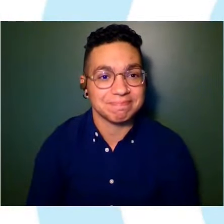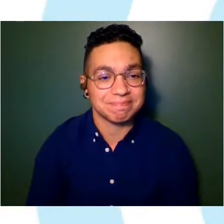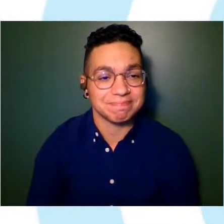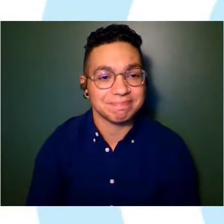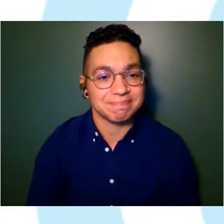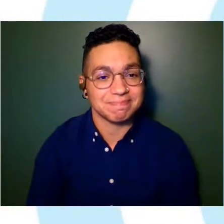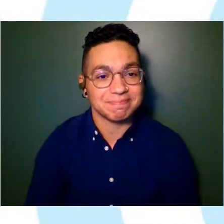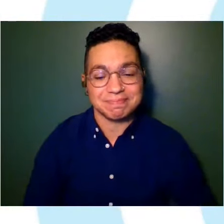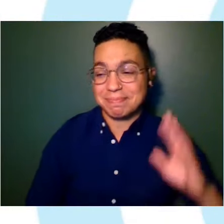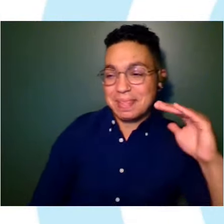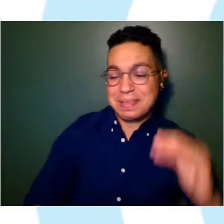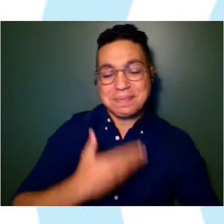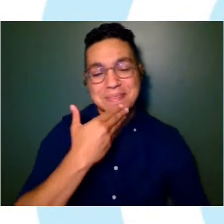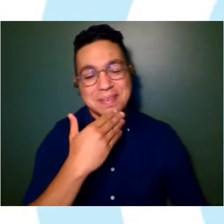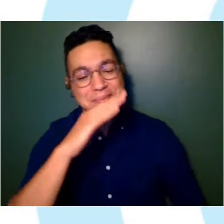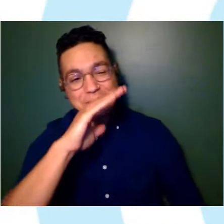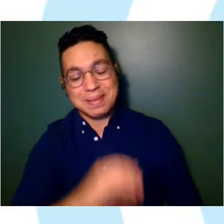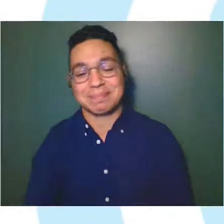Bye-bye.